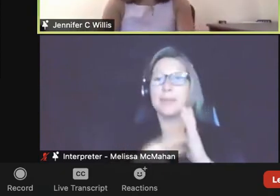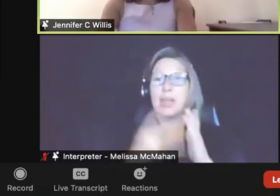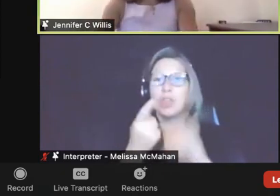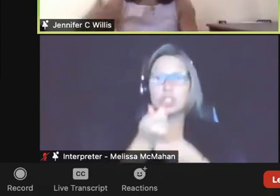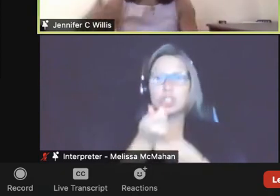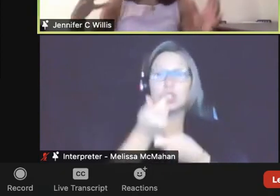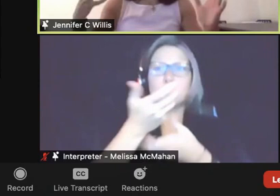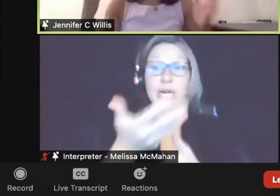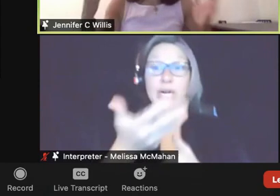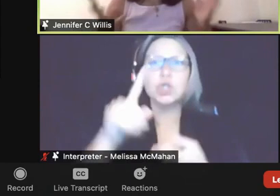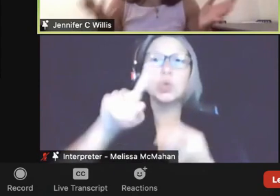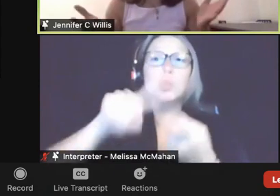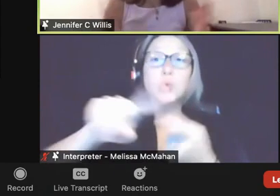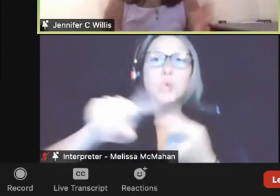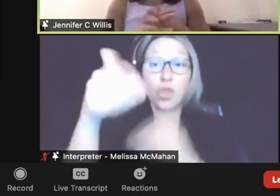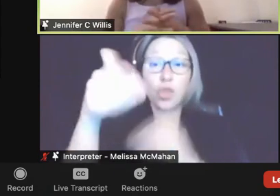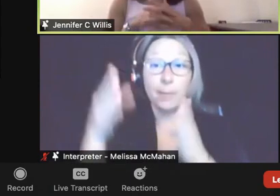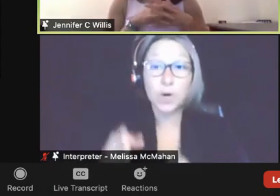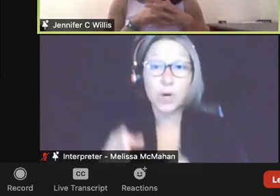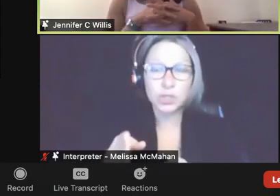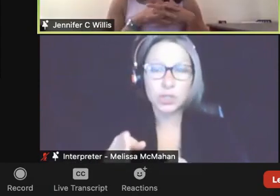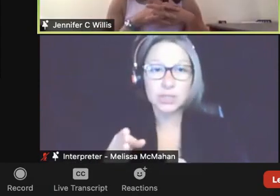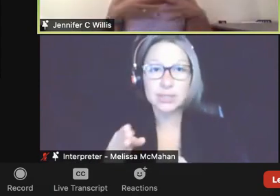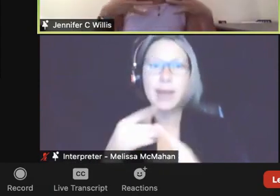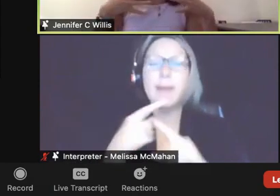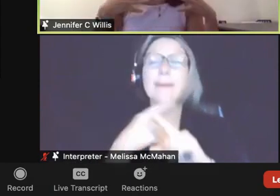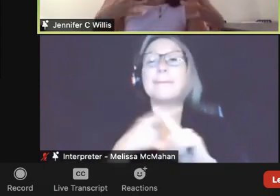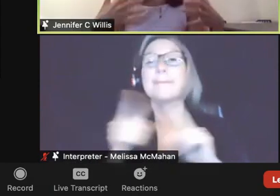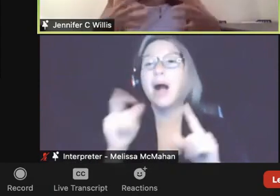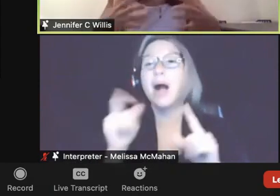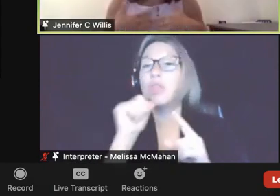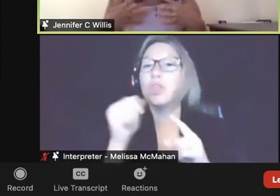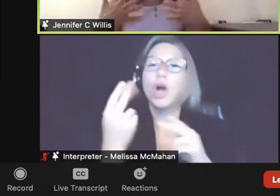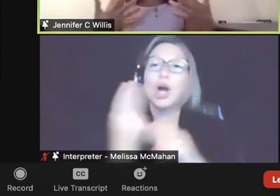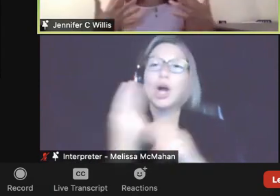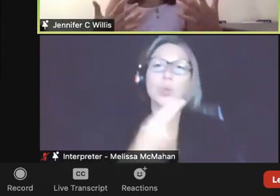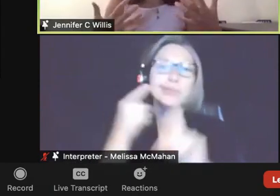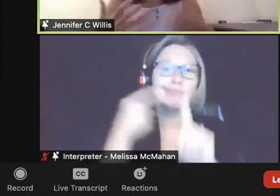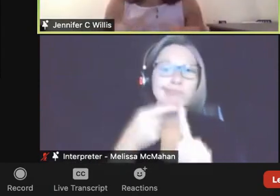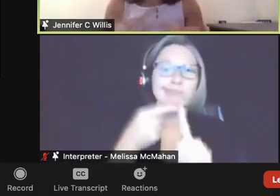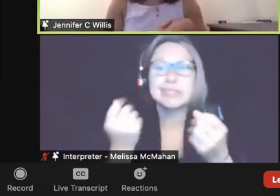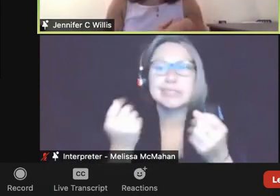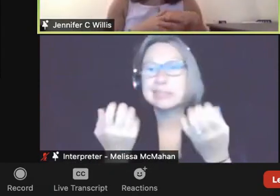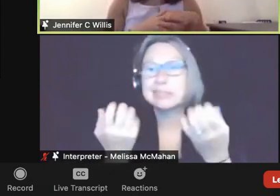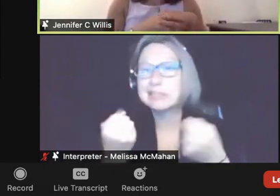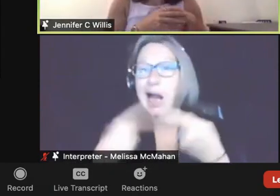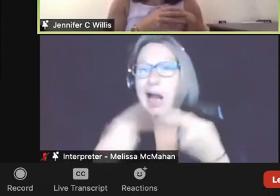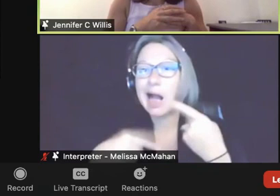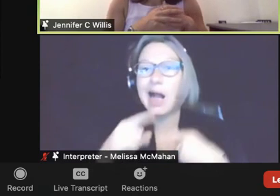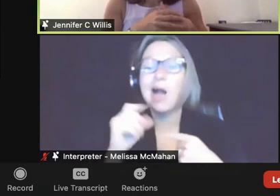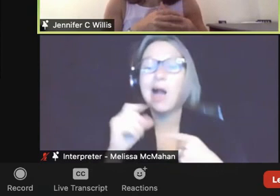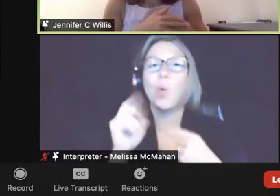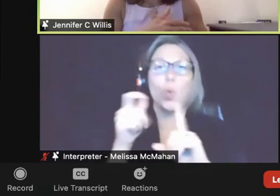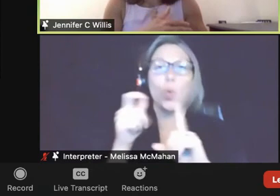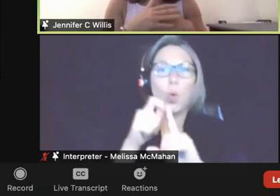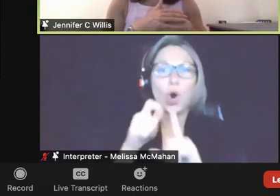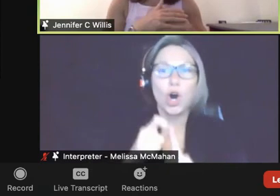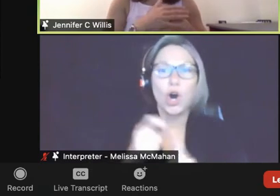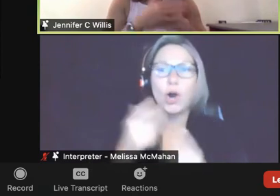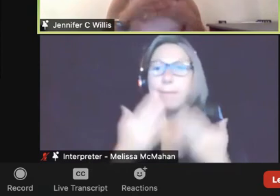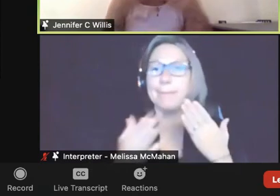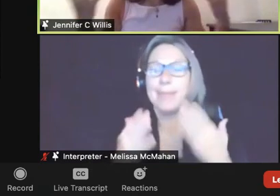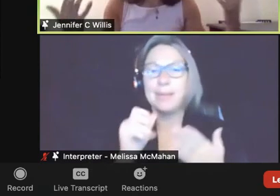it might not be in a conventional means. They're not using necessarily a specific sign or a specific word. It's something that may not be